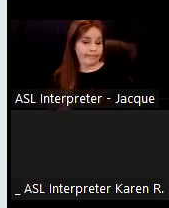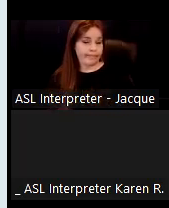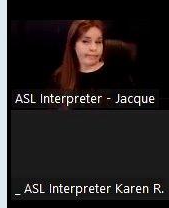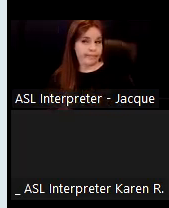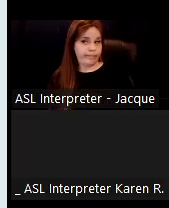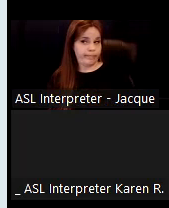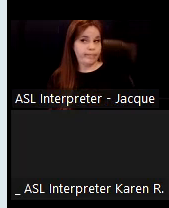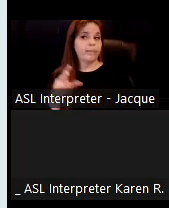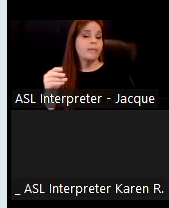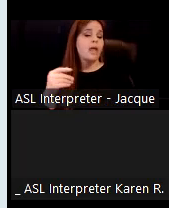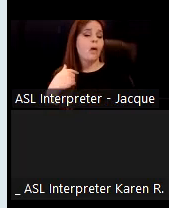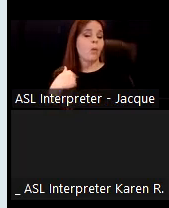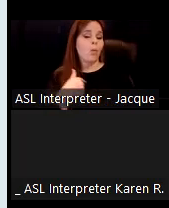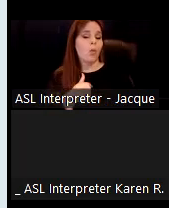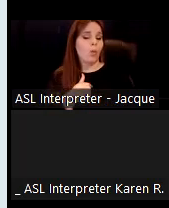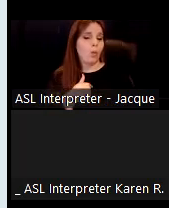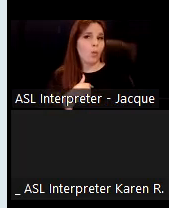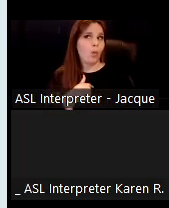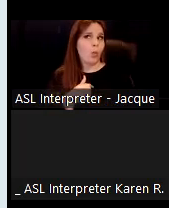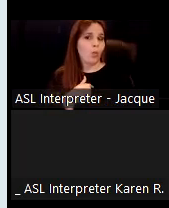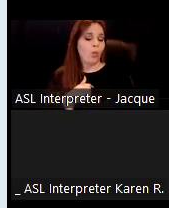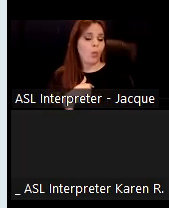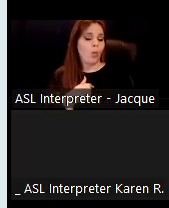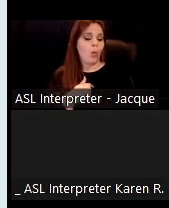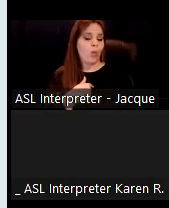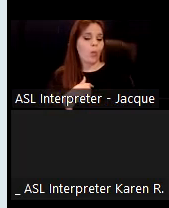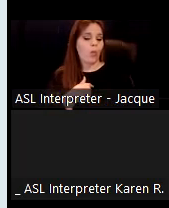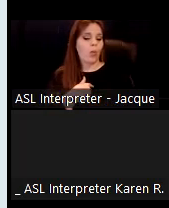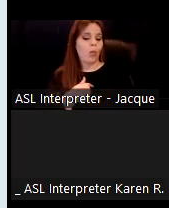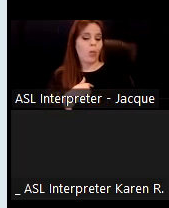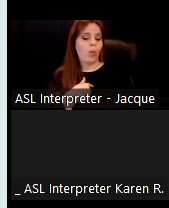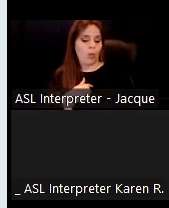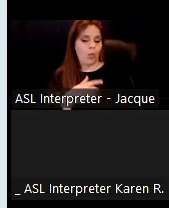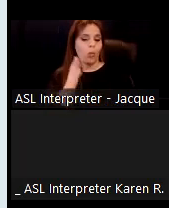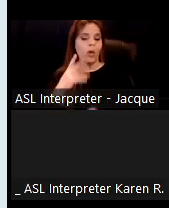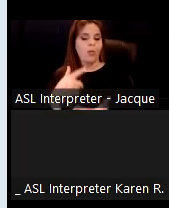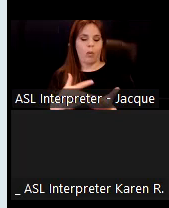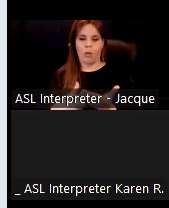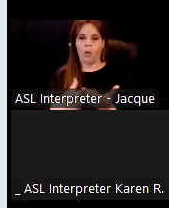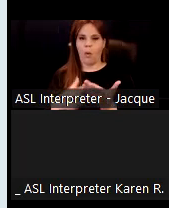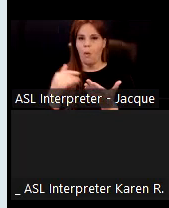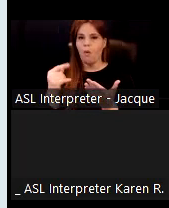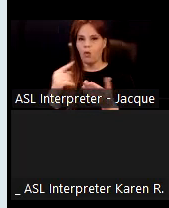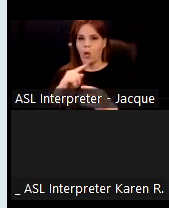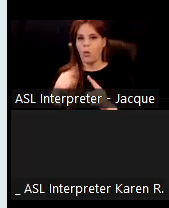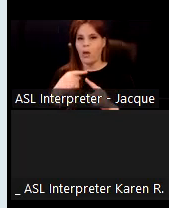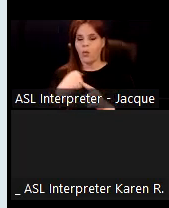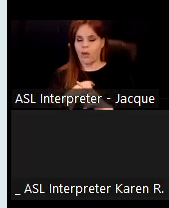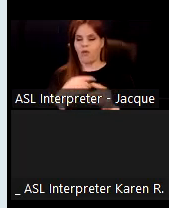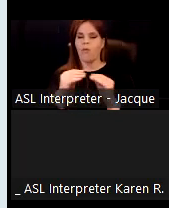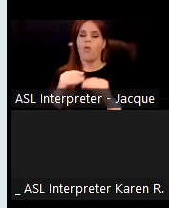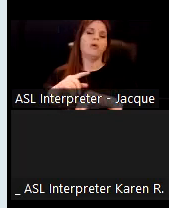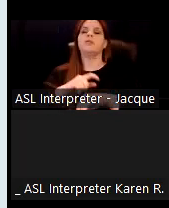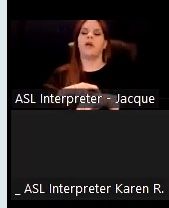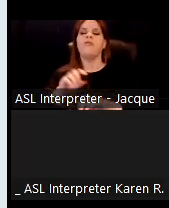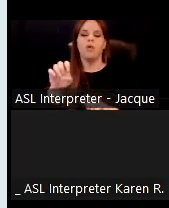And we will, thanks. Yeah, we will go over it when we have more time for evaluation and assessment. Thanks,